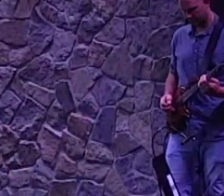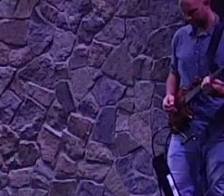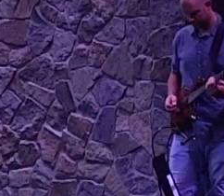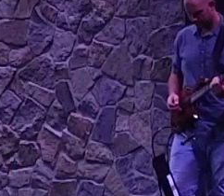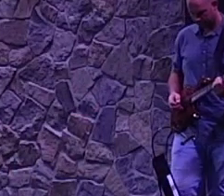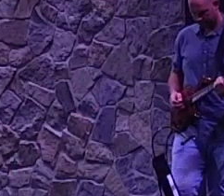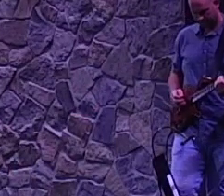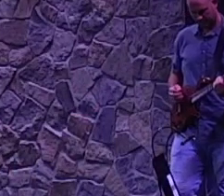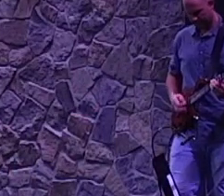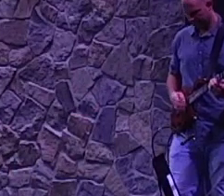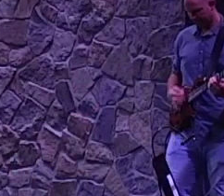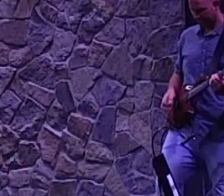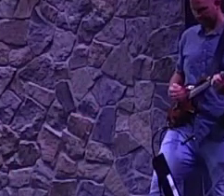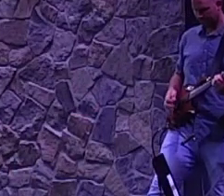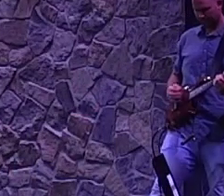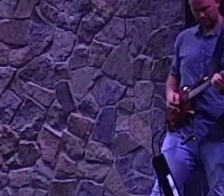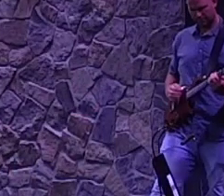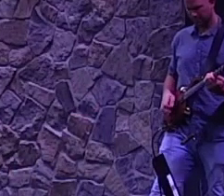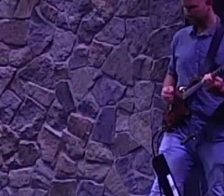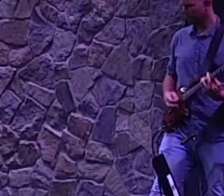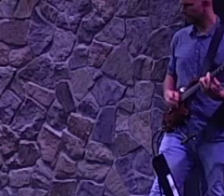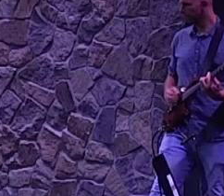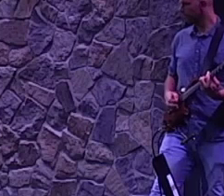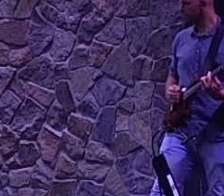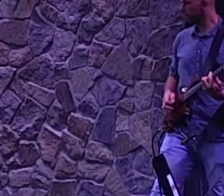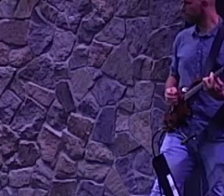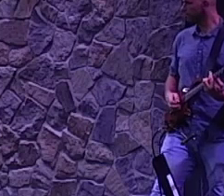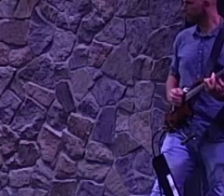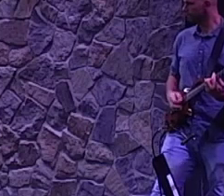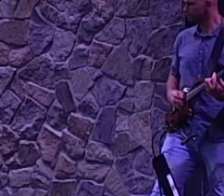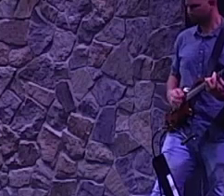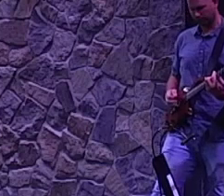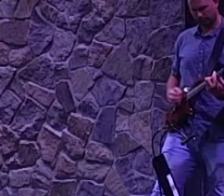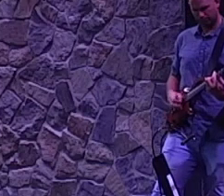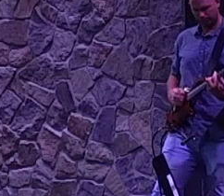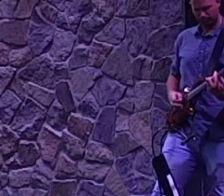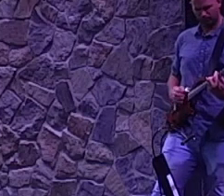Released from my chains, I'm a prisoner no more.